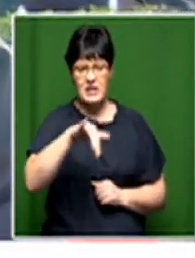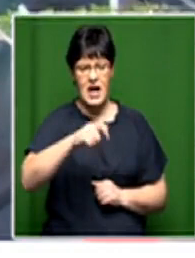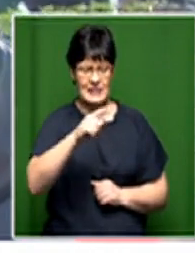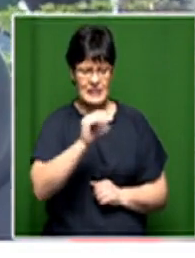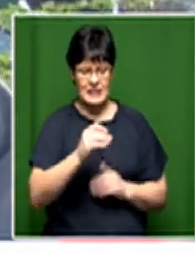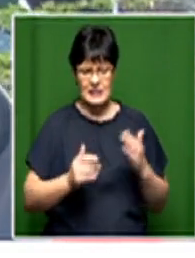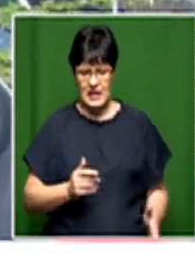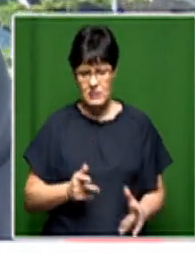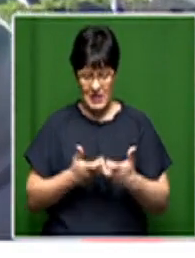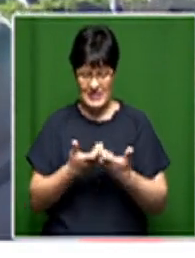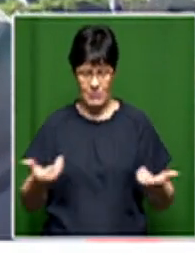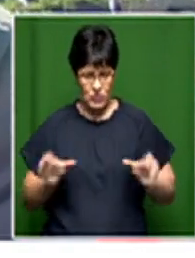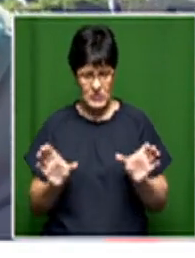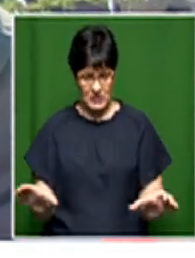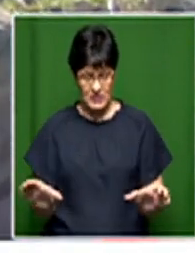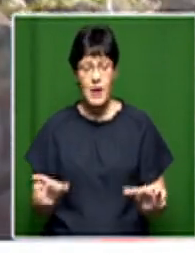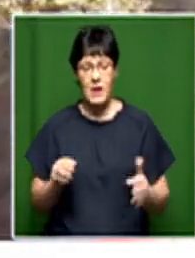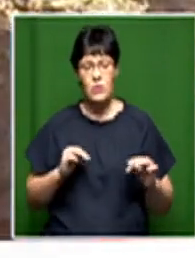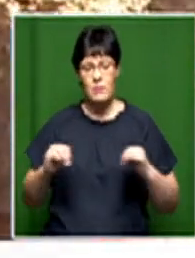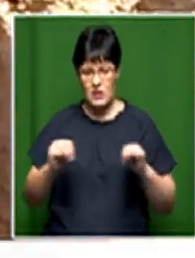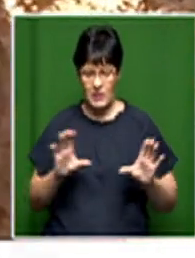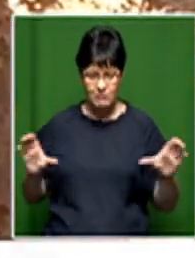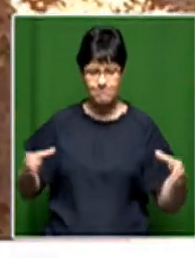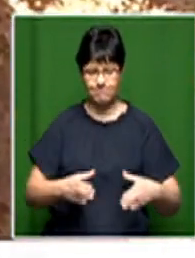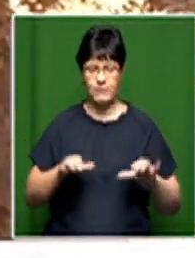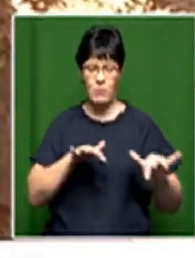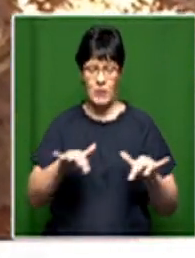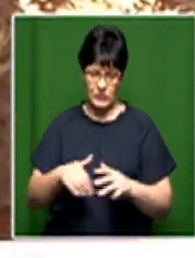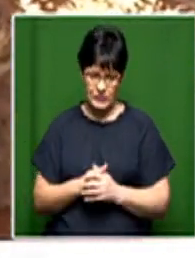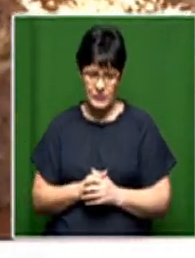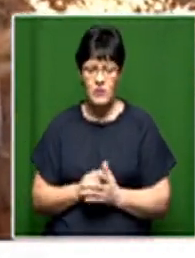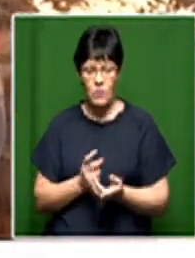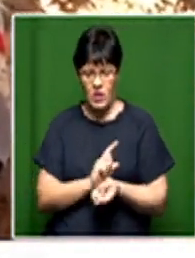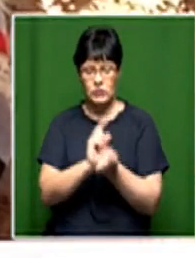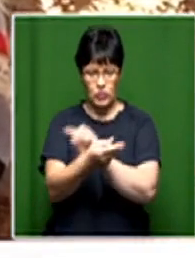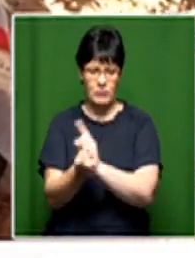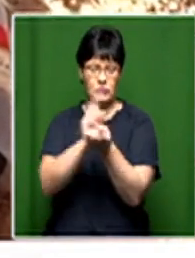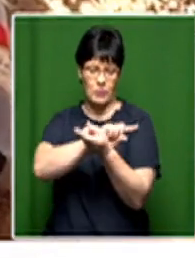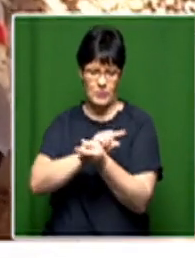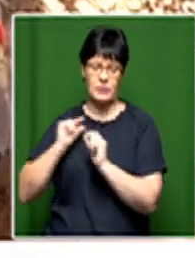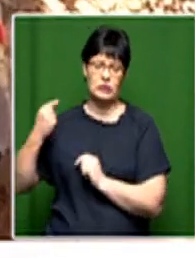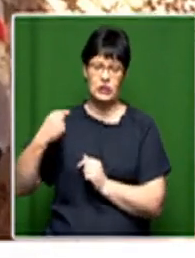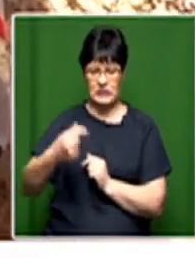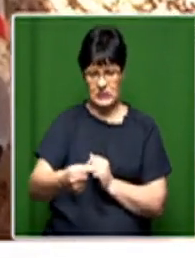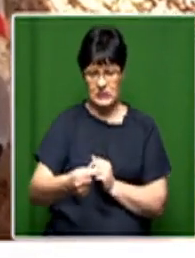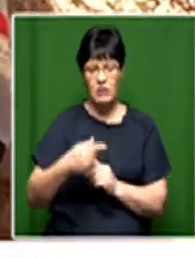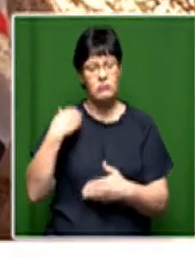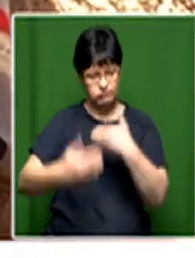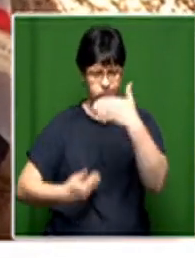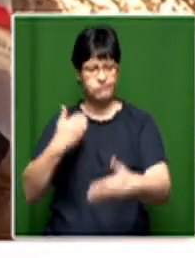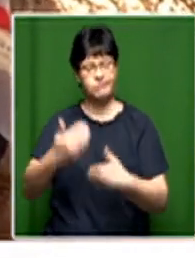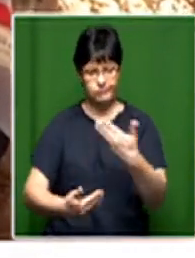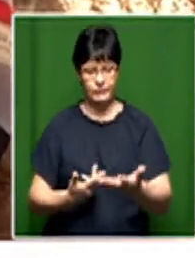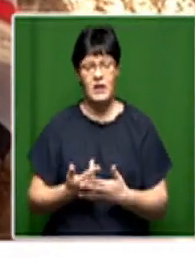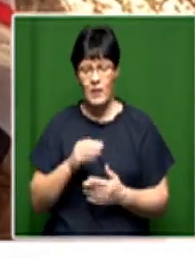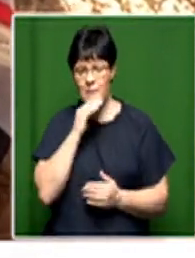So they are sort of separate populations, but we manage them as a meta population. So there will be swapping of genetics, on a regular basis.